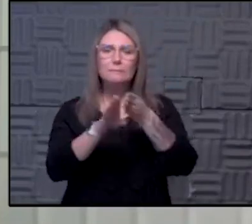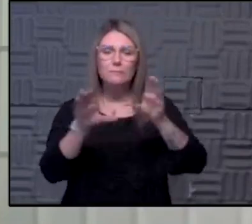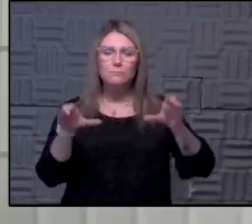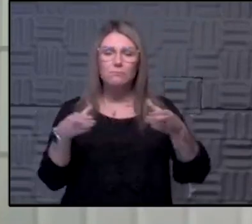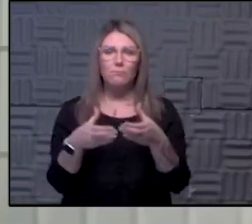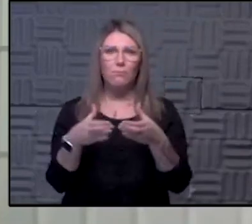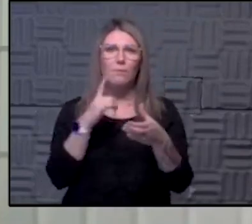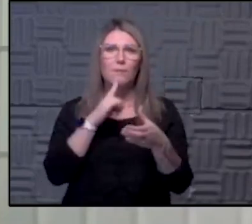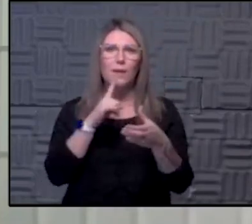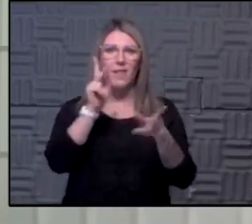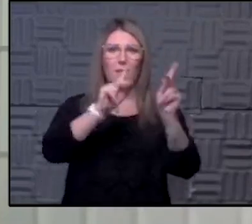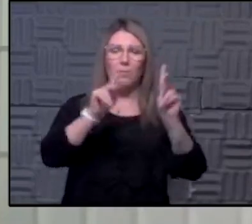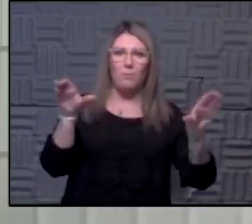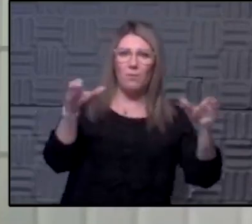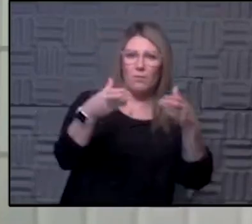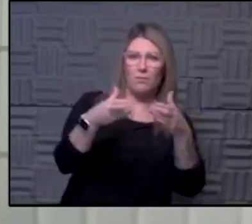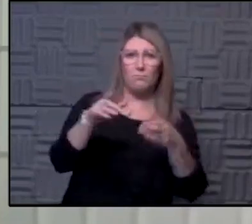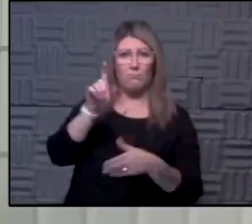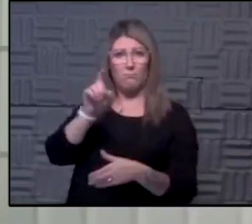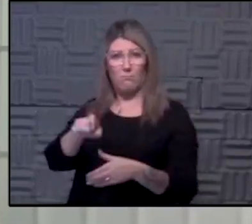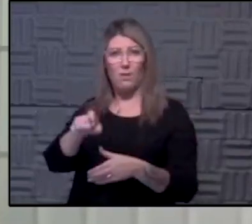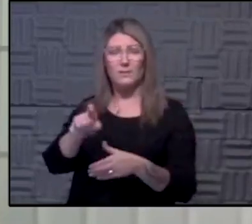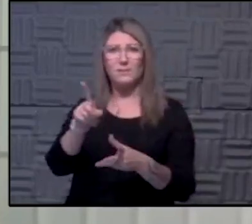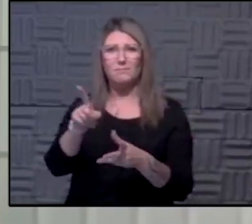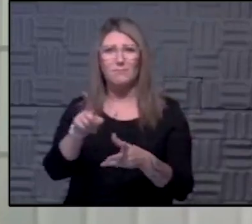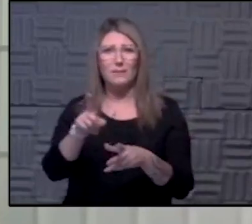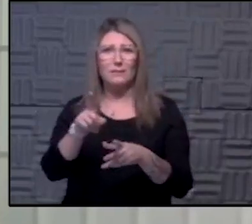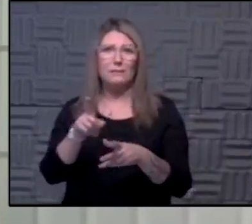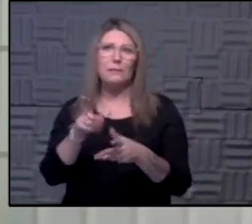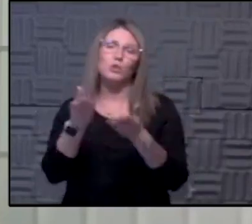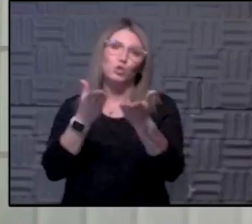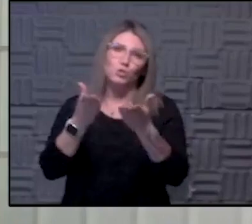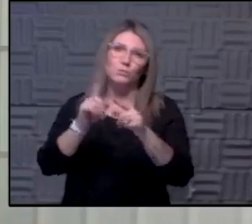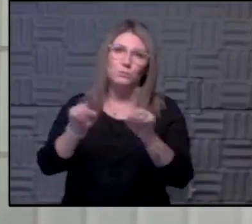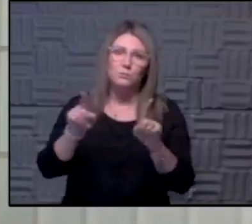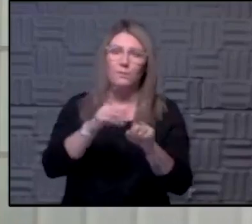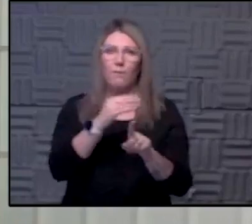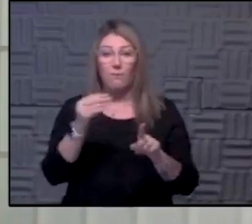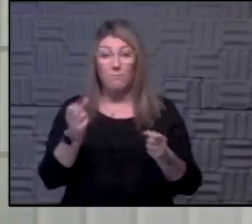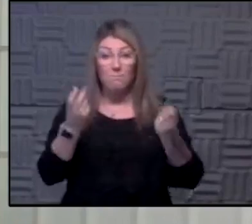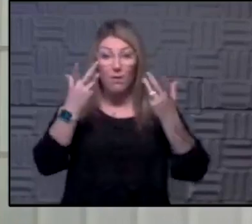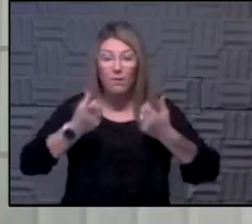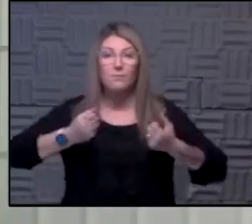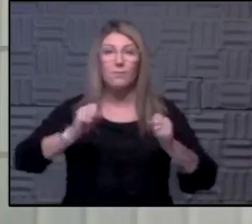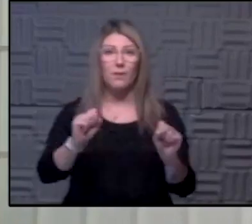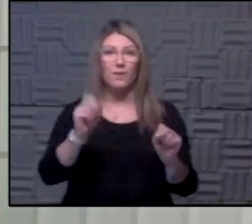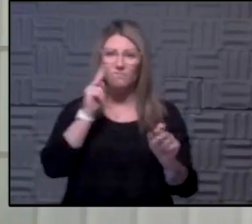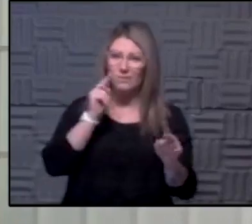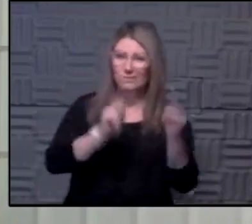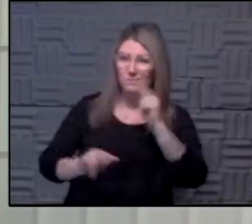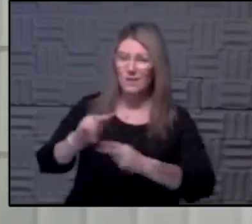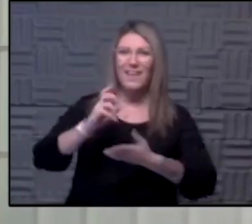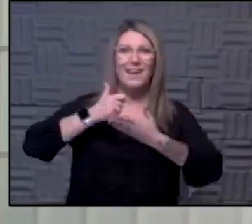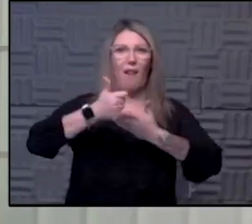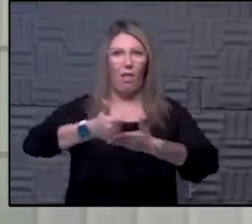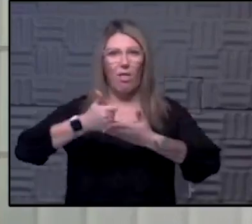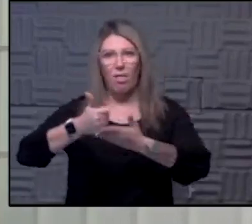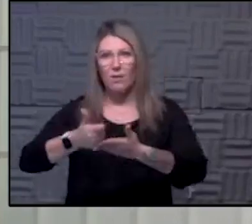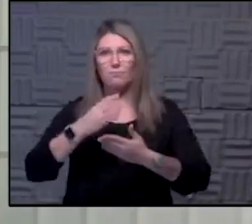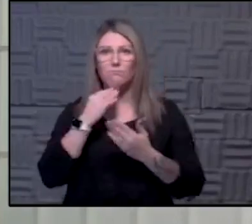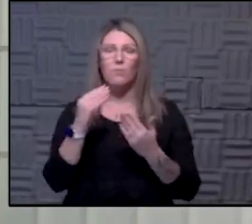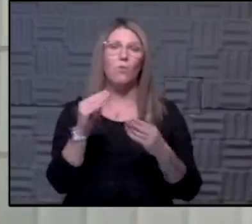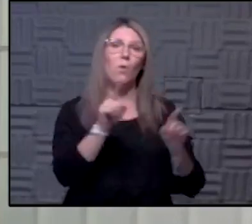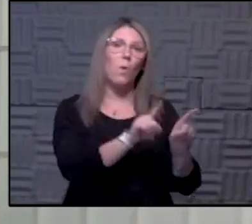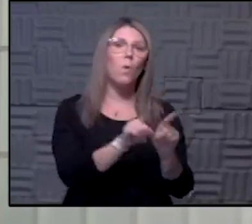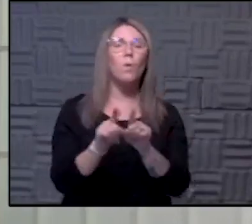that will have to be served. They'll have to be served differently, and I know there is a lot of effort looking at those folks and helping them out. There are parallel